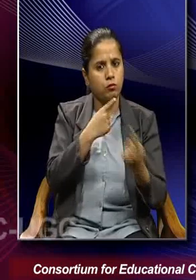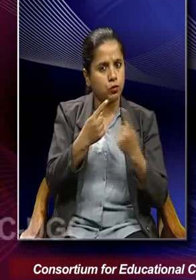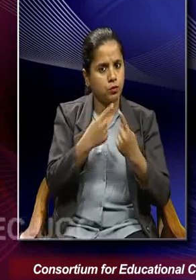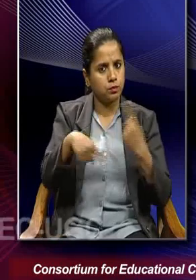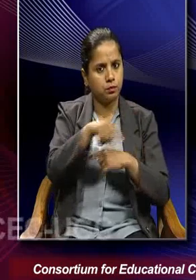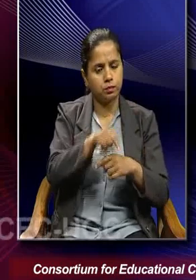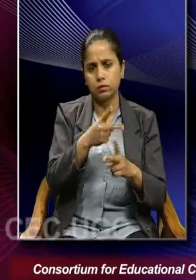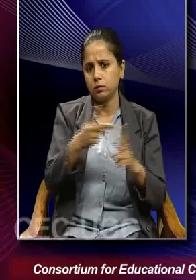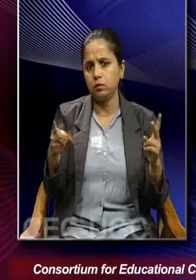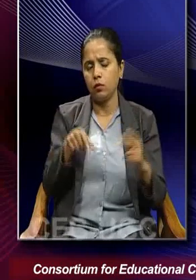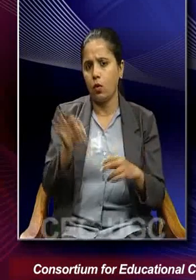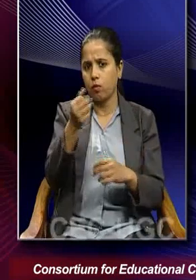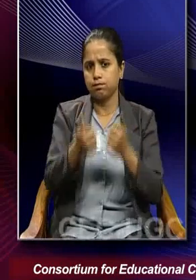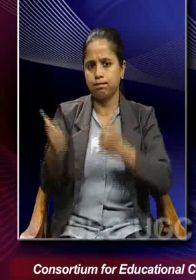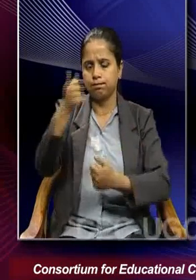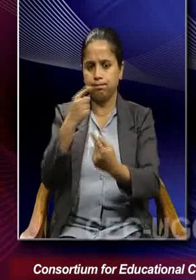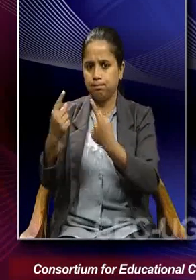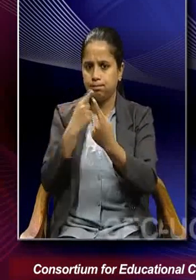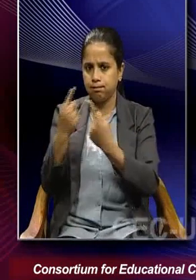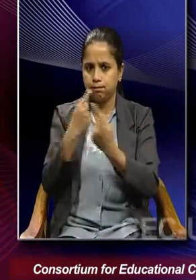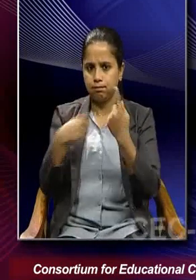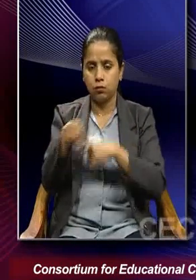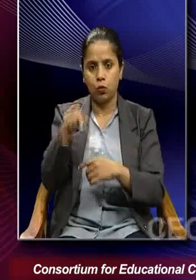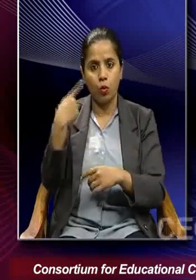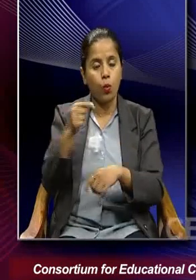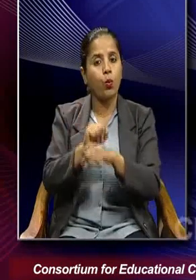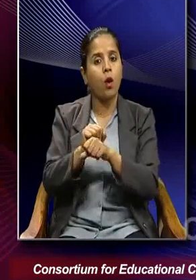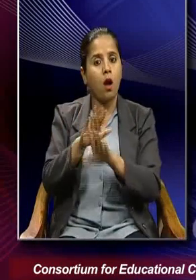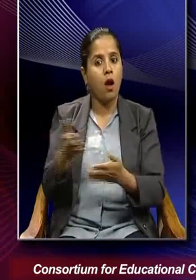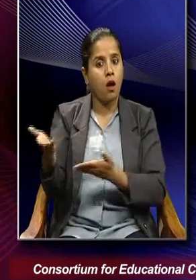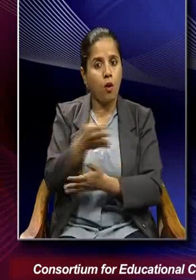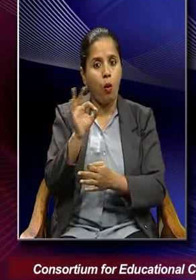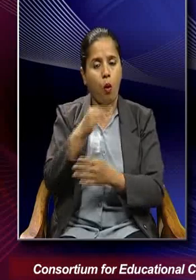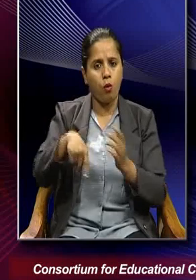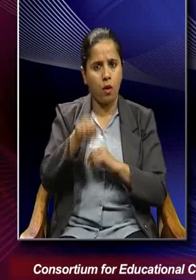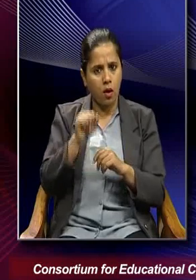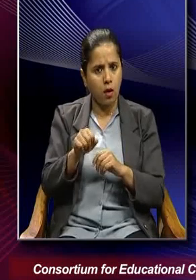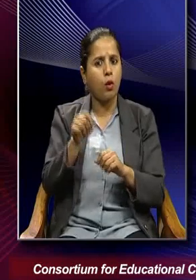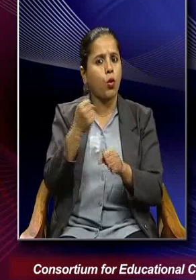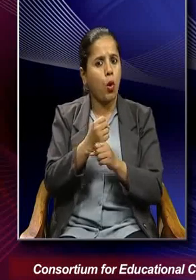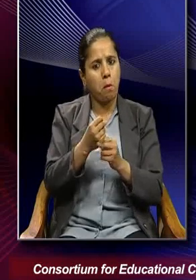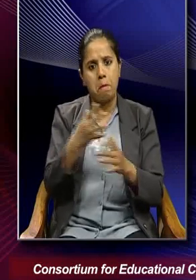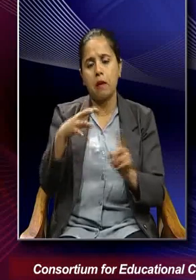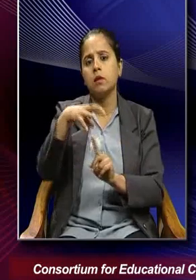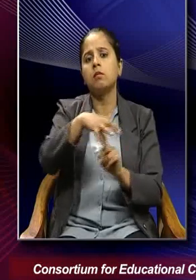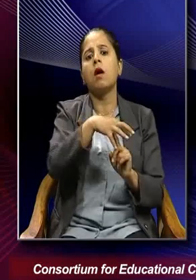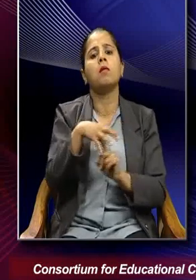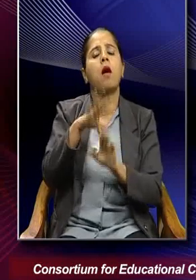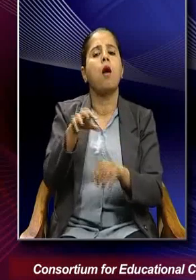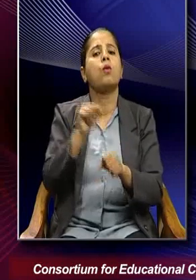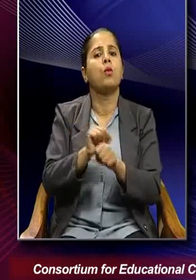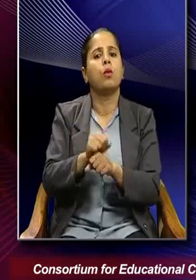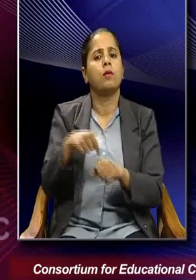the various officials in those who are working in the official capacity in the various government departments. So